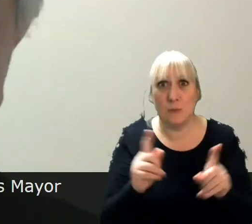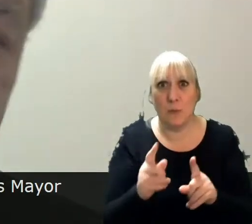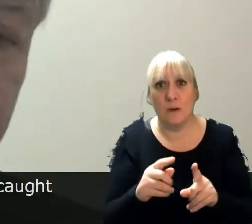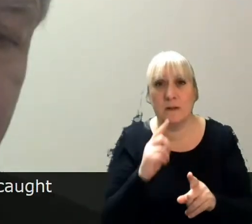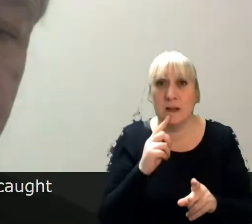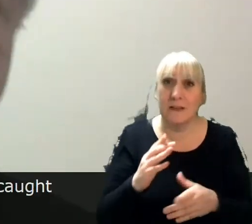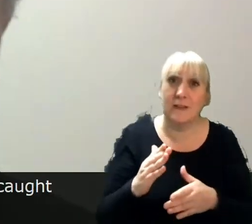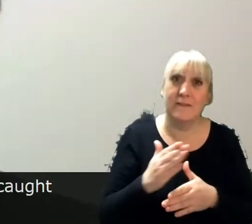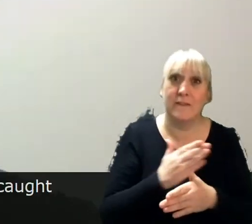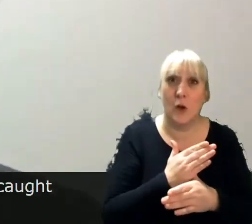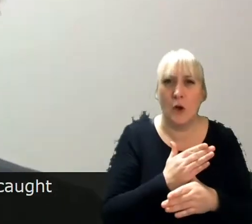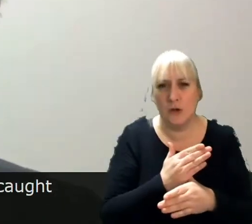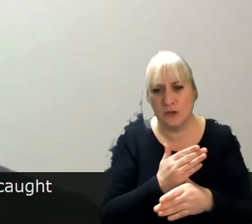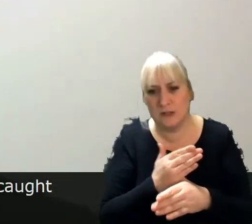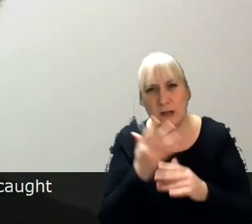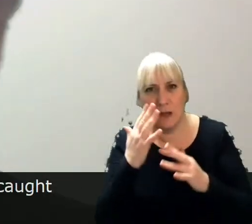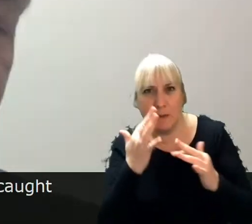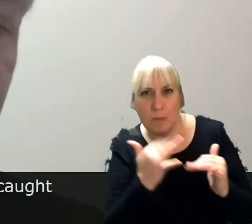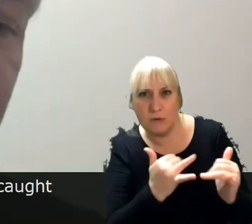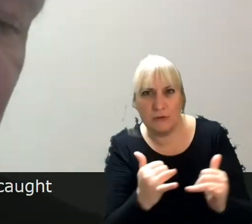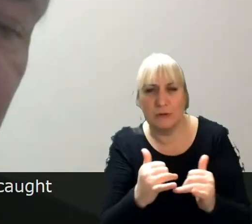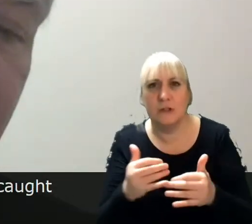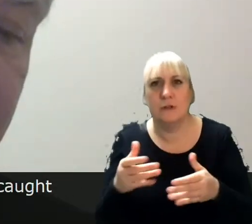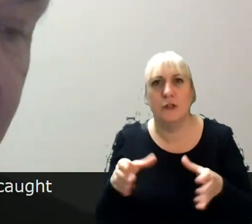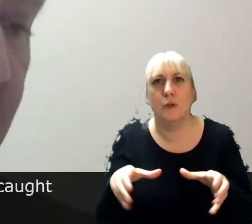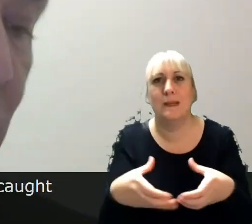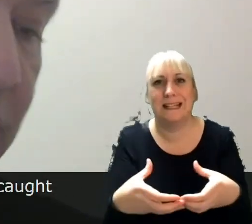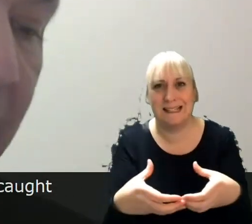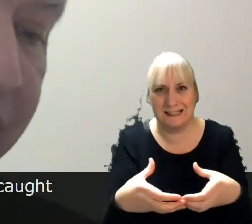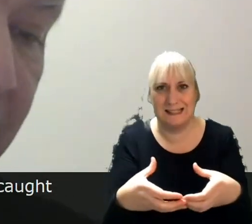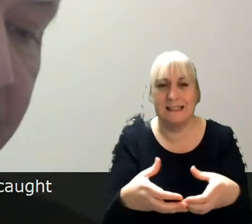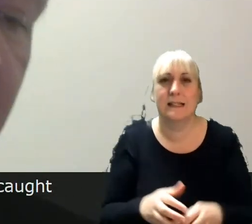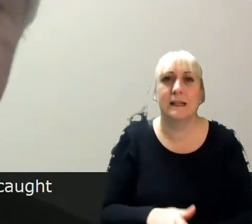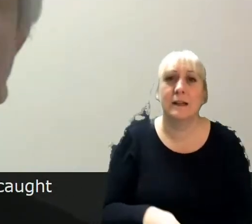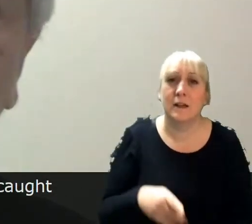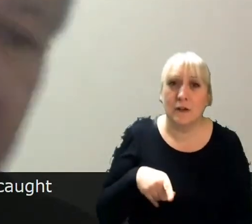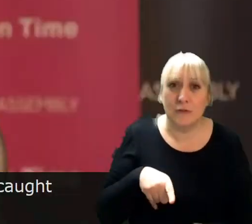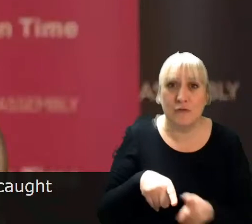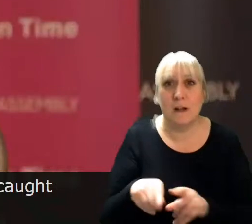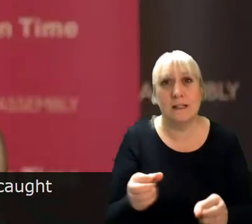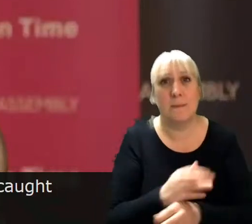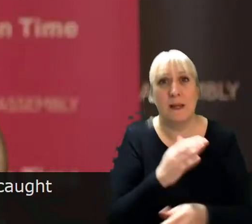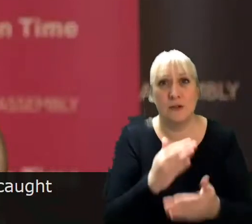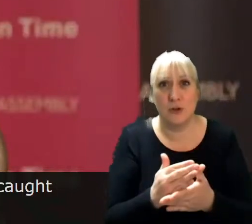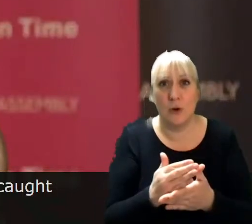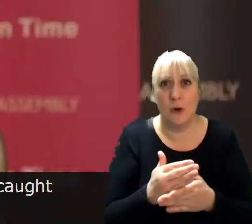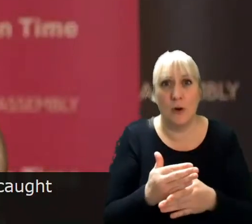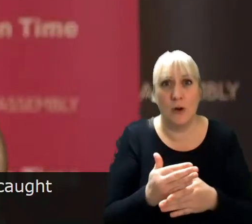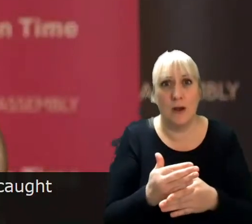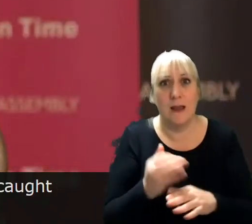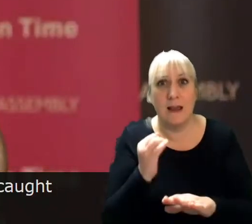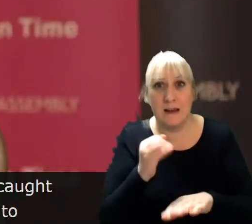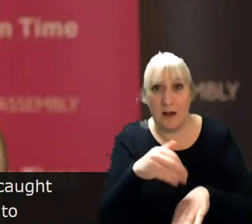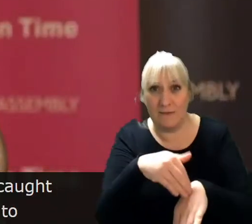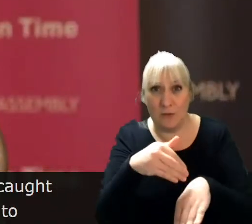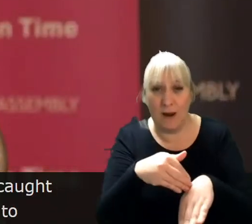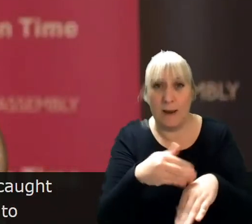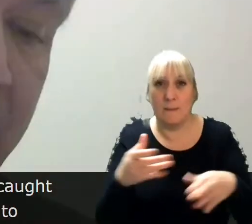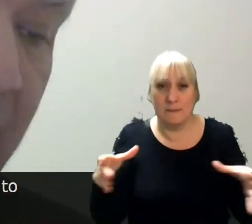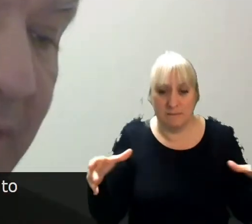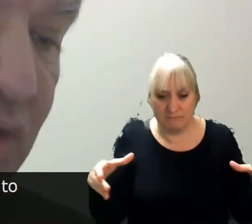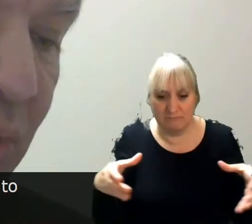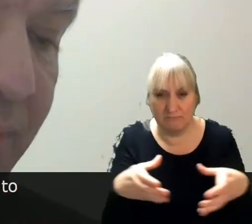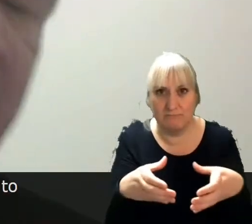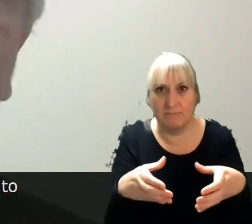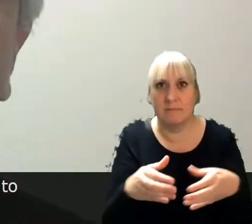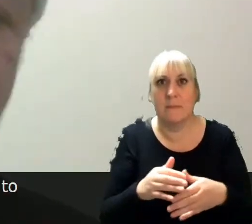to drive a public health approach which brings all public sector agencies together to knife crime. Increase the number of safer school officers to help drive